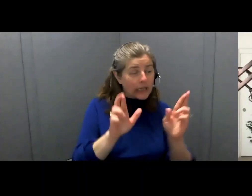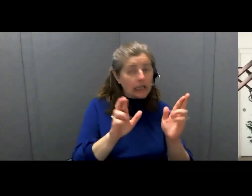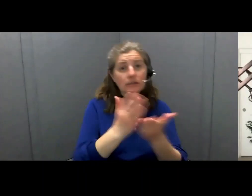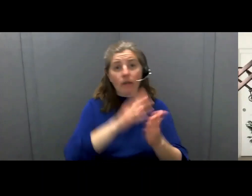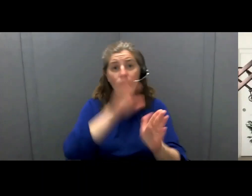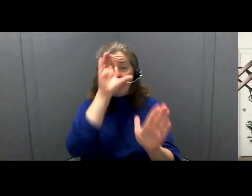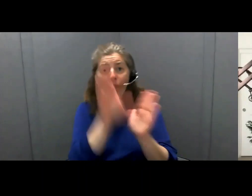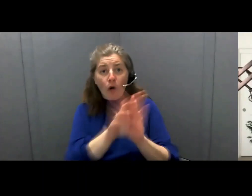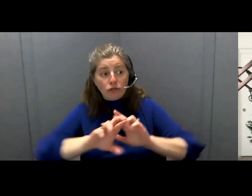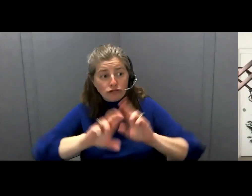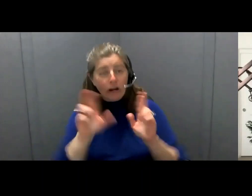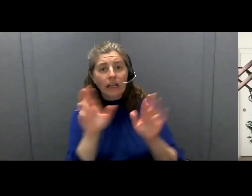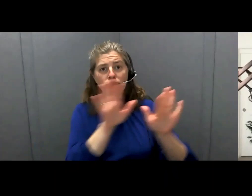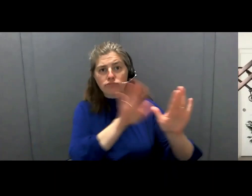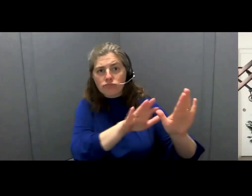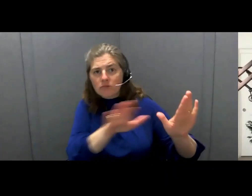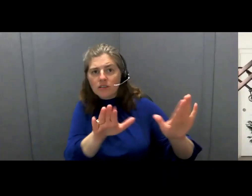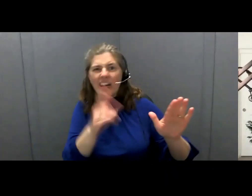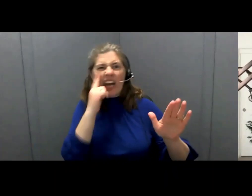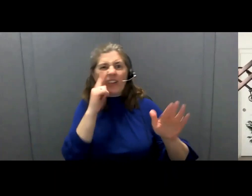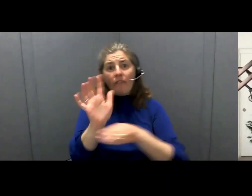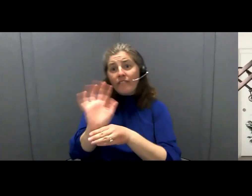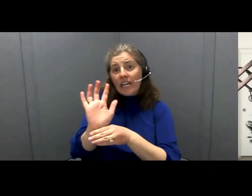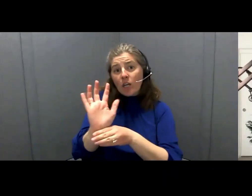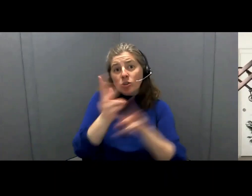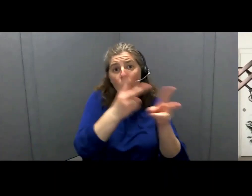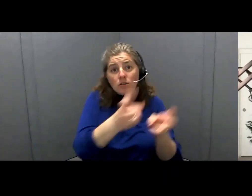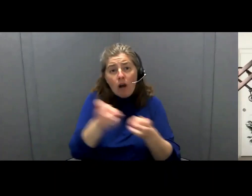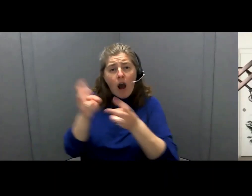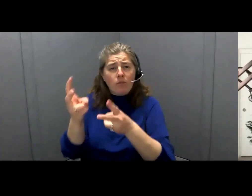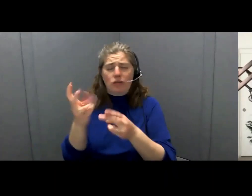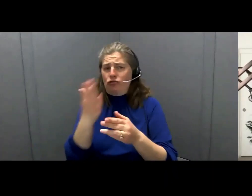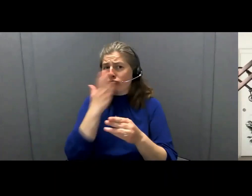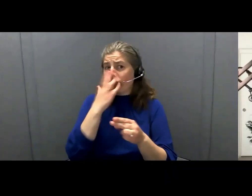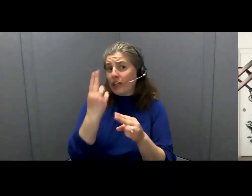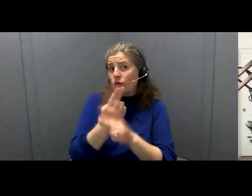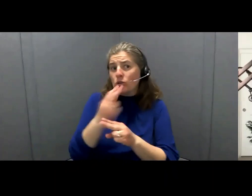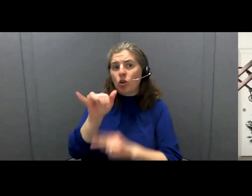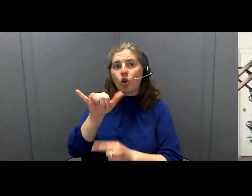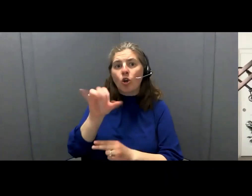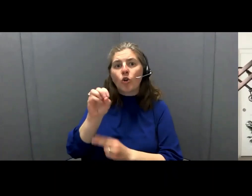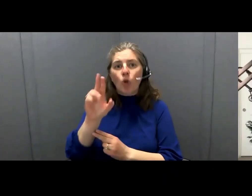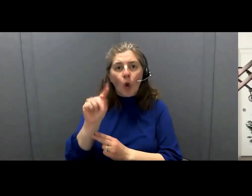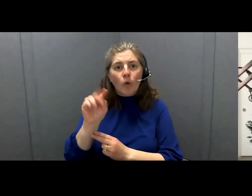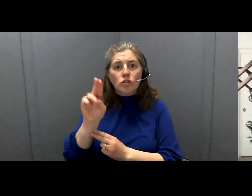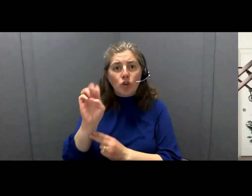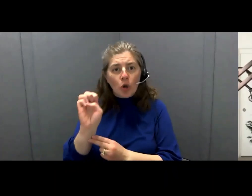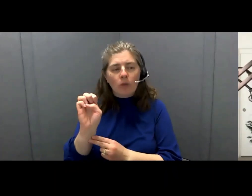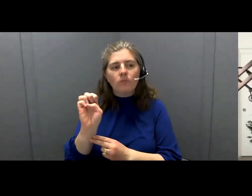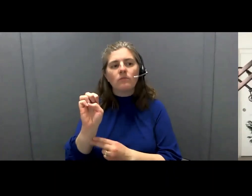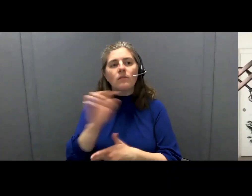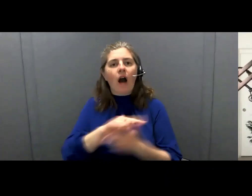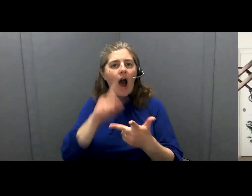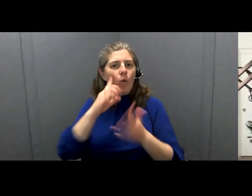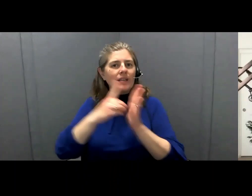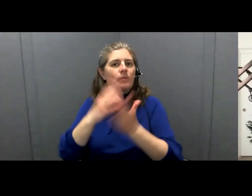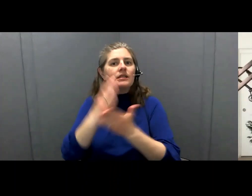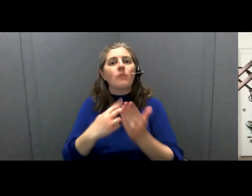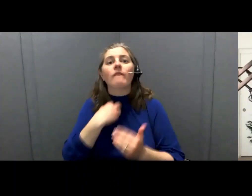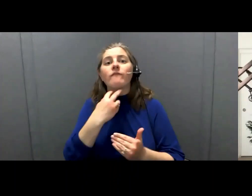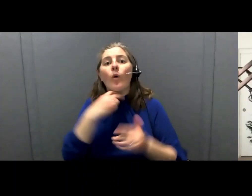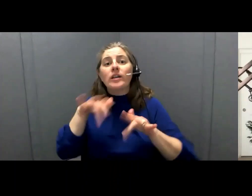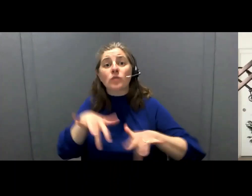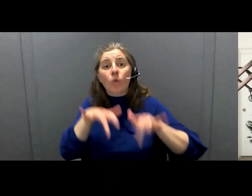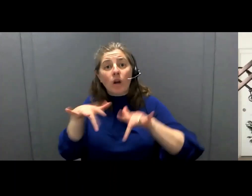photos ready, if you have any videos that you want to use, it's good if you're using YouTube videos. I'm even going to demo some voice